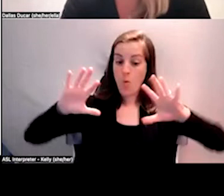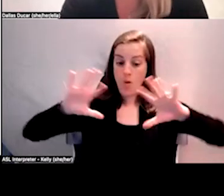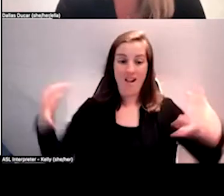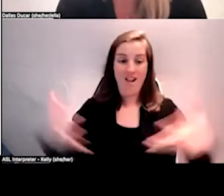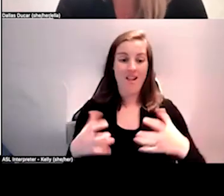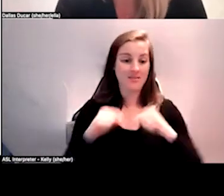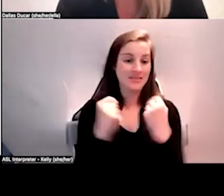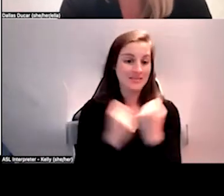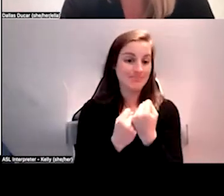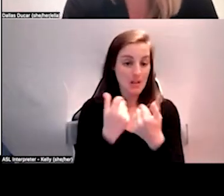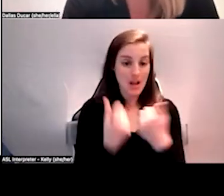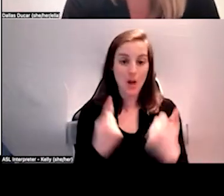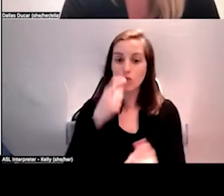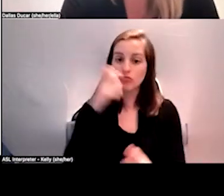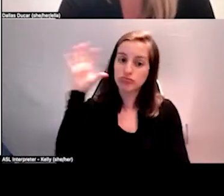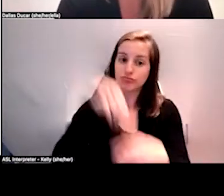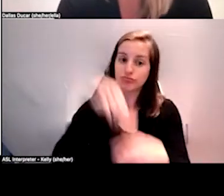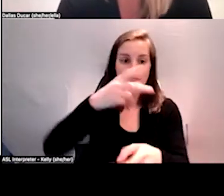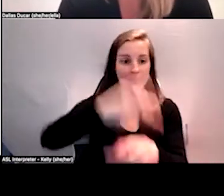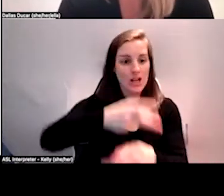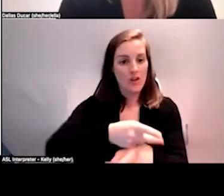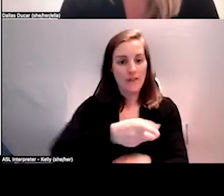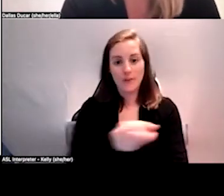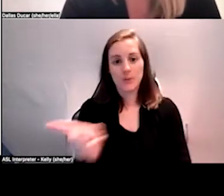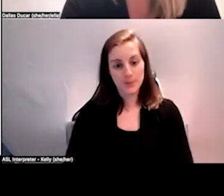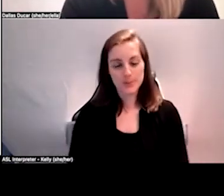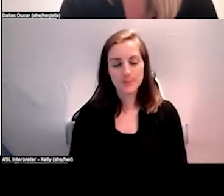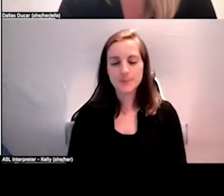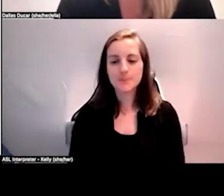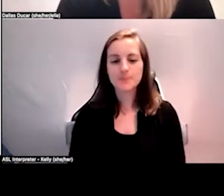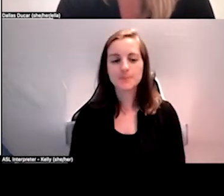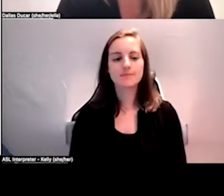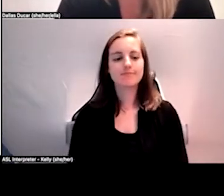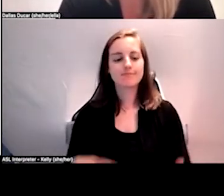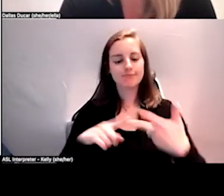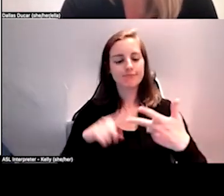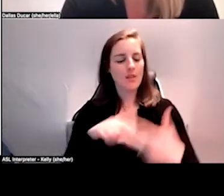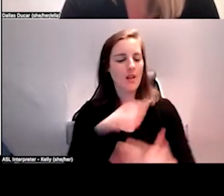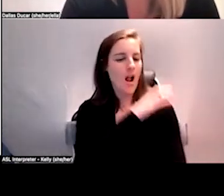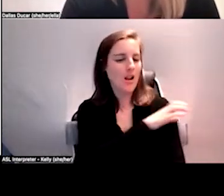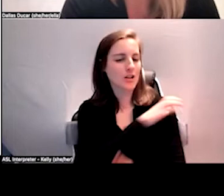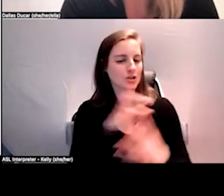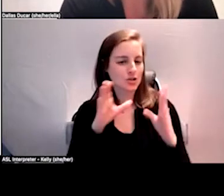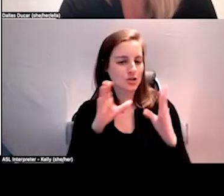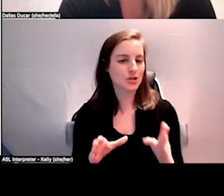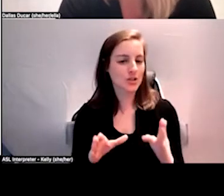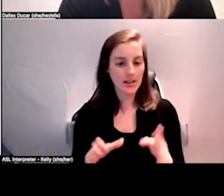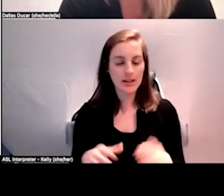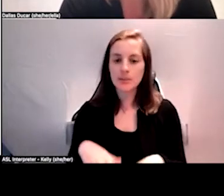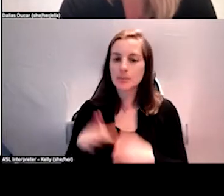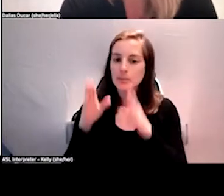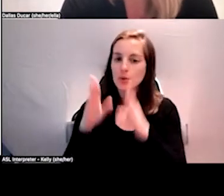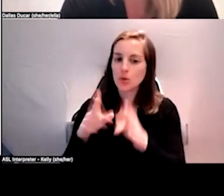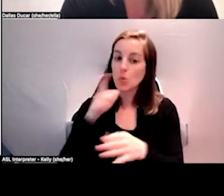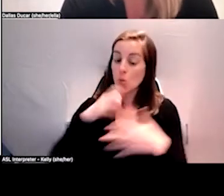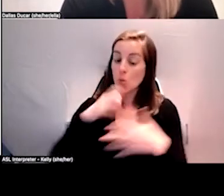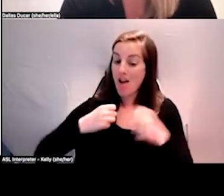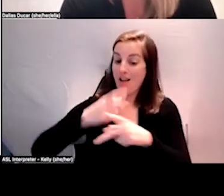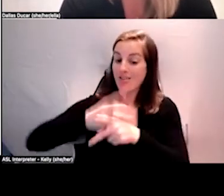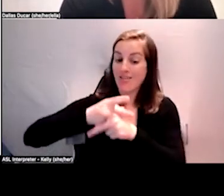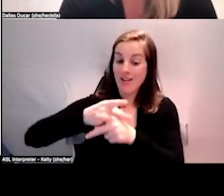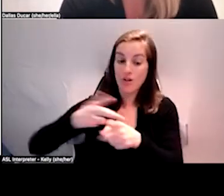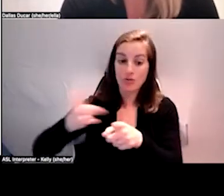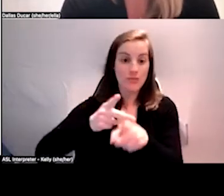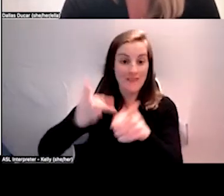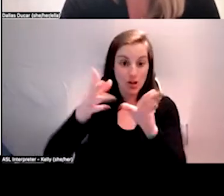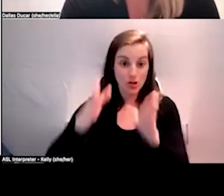care of you. And then also a clinician too. So anyone who's a healthcare professional that's qualified to practice